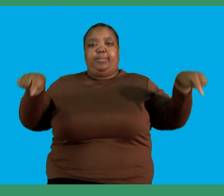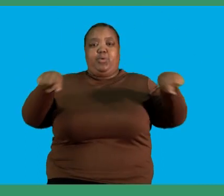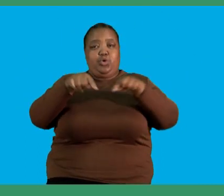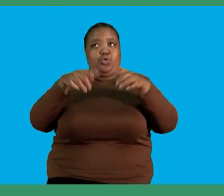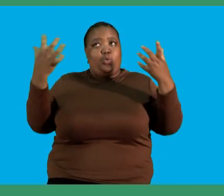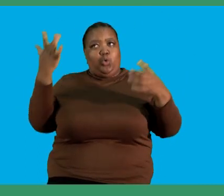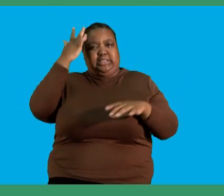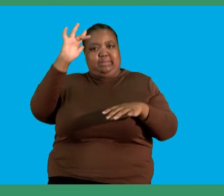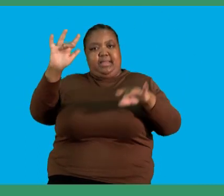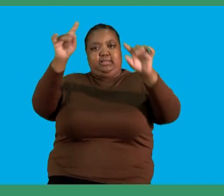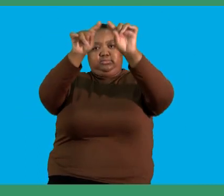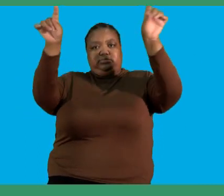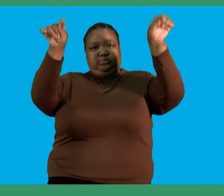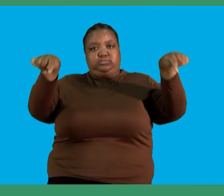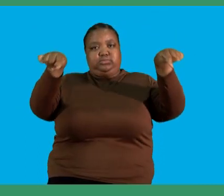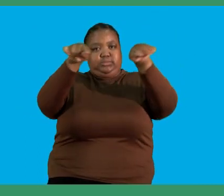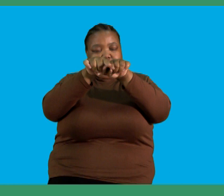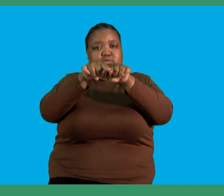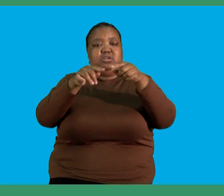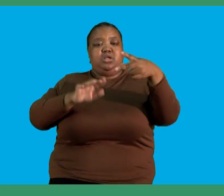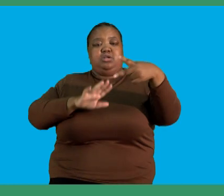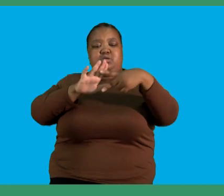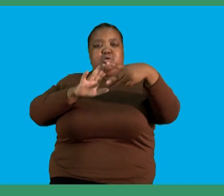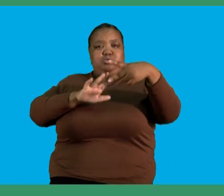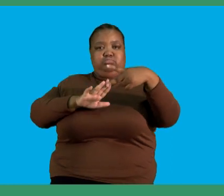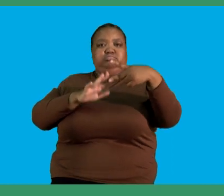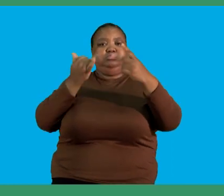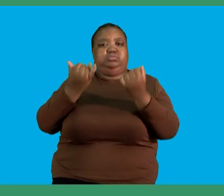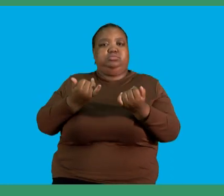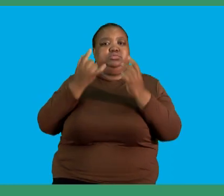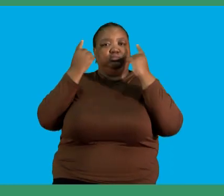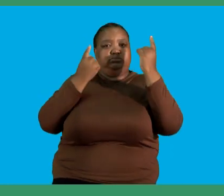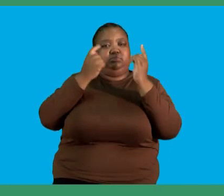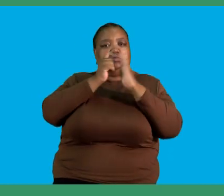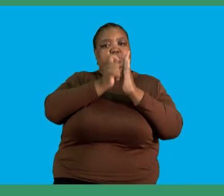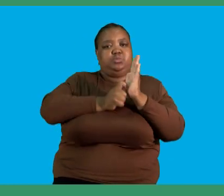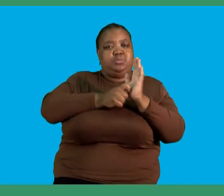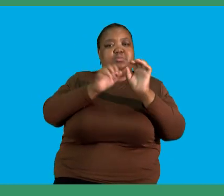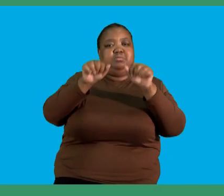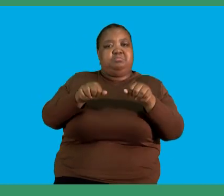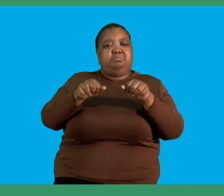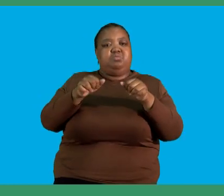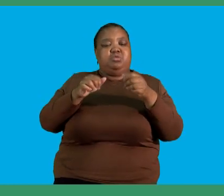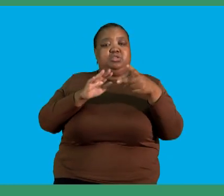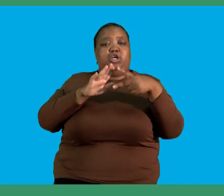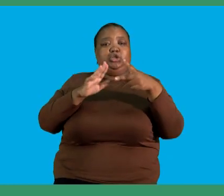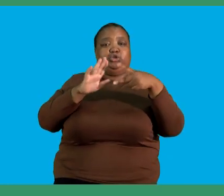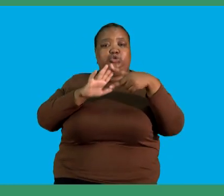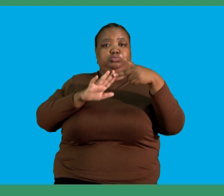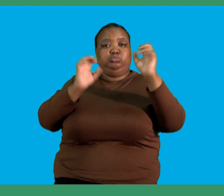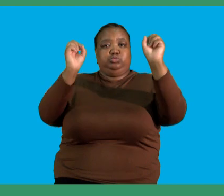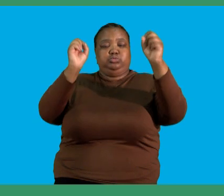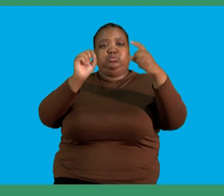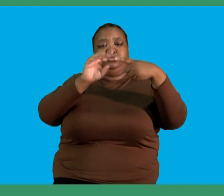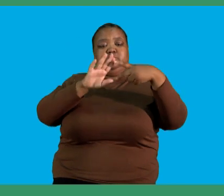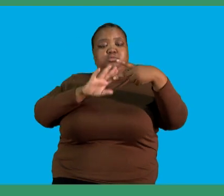or a smart board. So those are your two visual aids that you should consider when you're looking into these two statements,